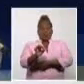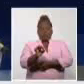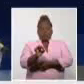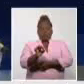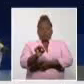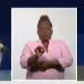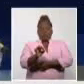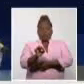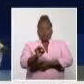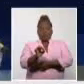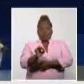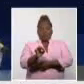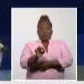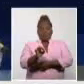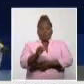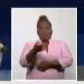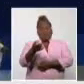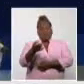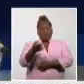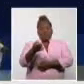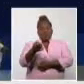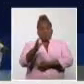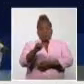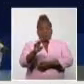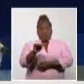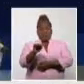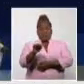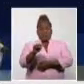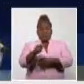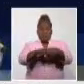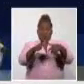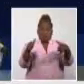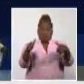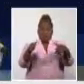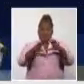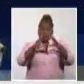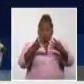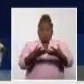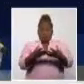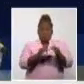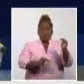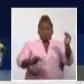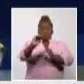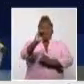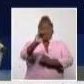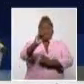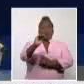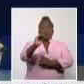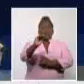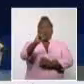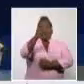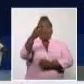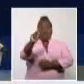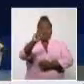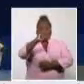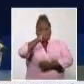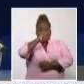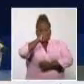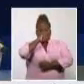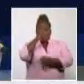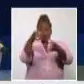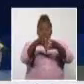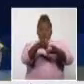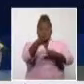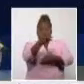The highest percentage, not to mention that practically all are over 20 years of age, the highest percentage in the